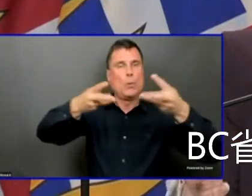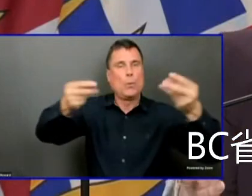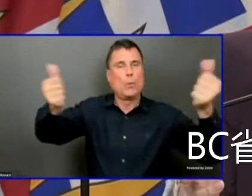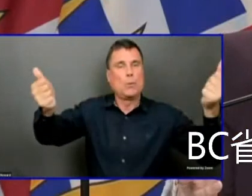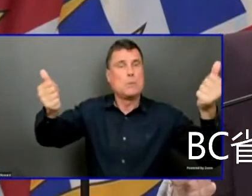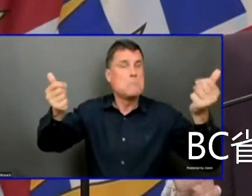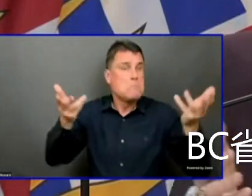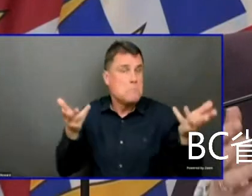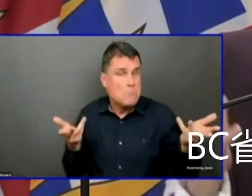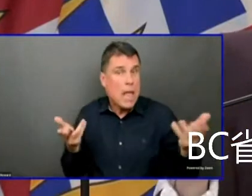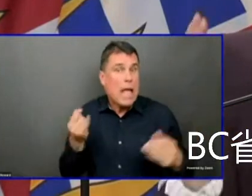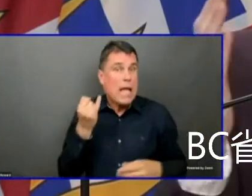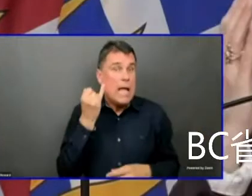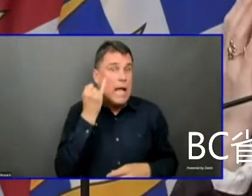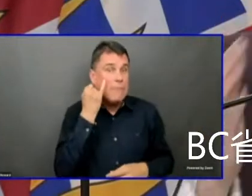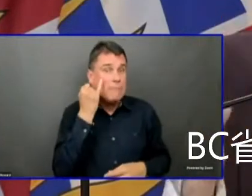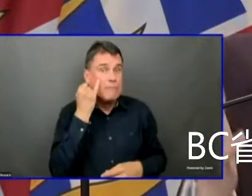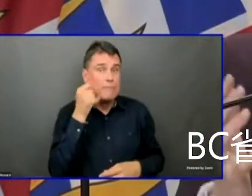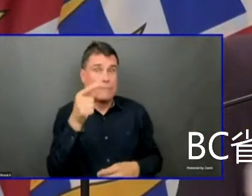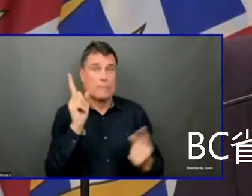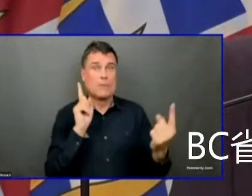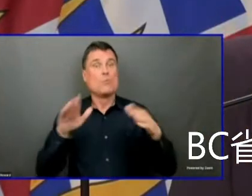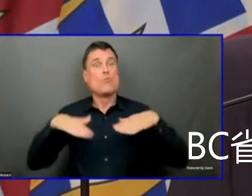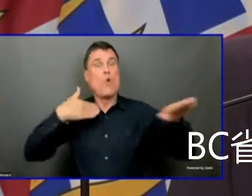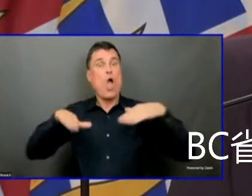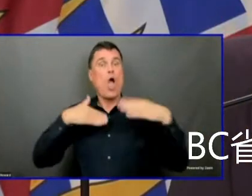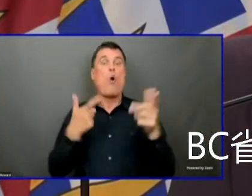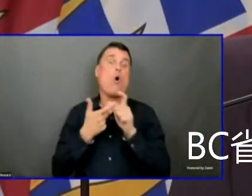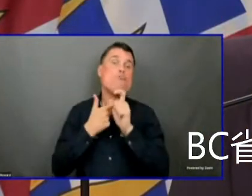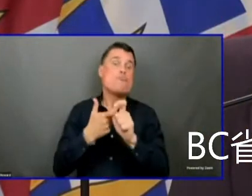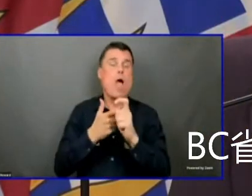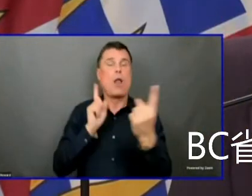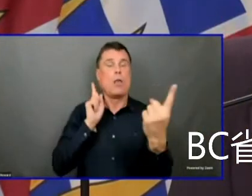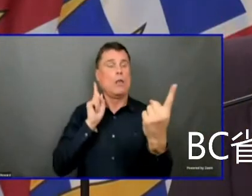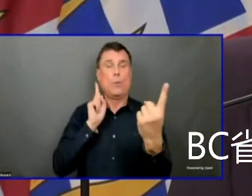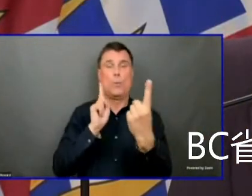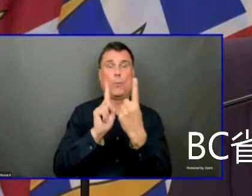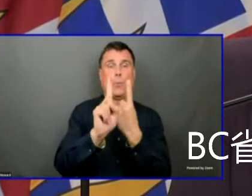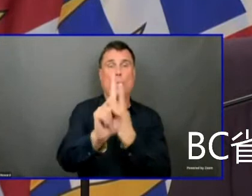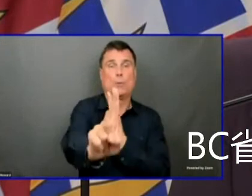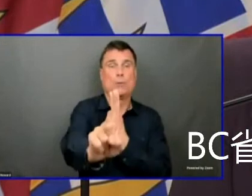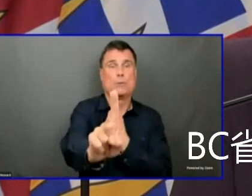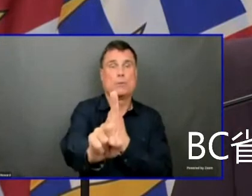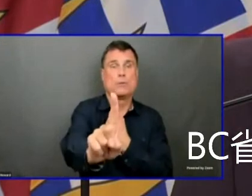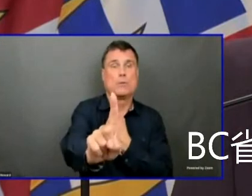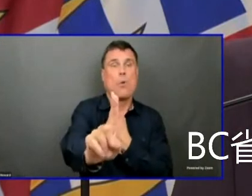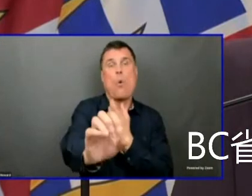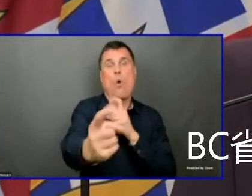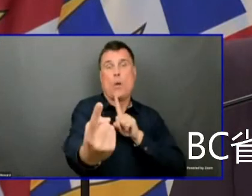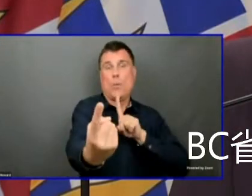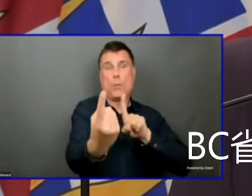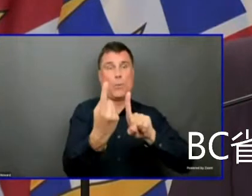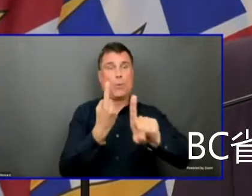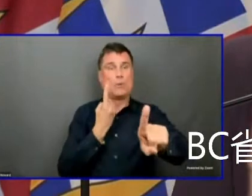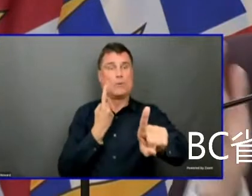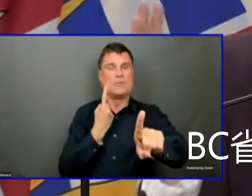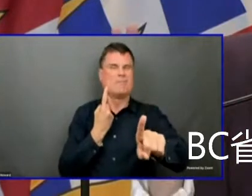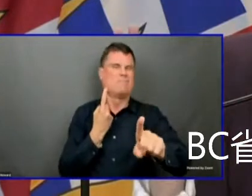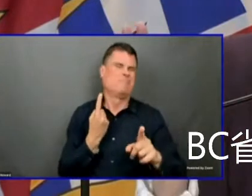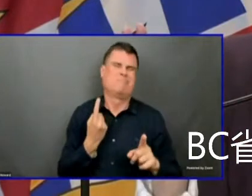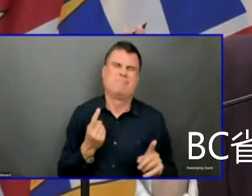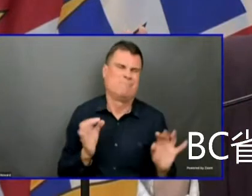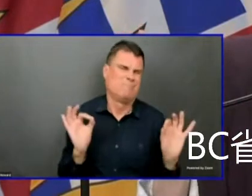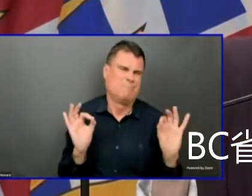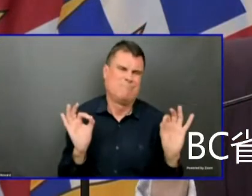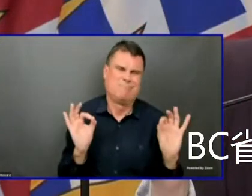by you on the sidewalk, even if they come right close to you, the chances of spreading COVID that way are zero. As